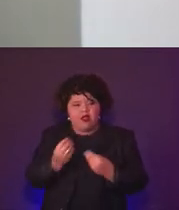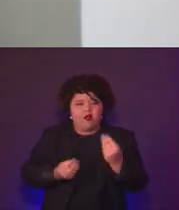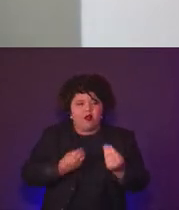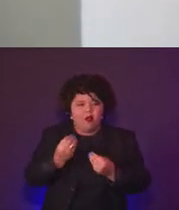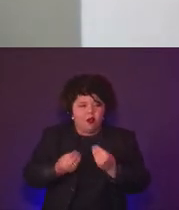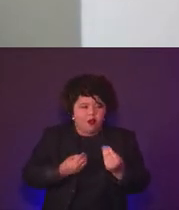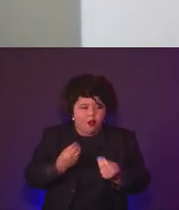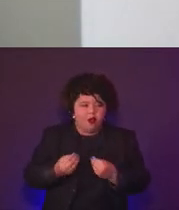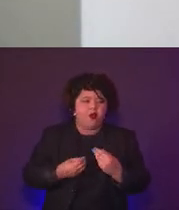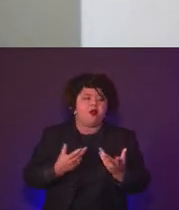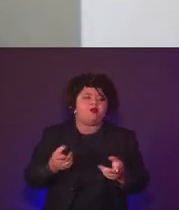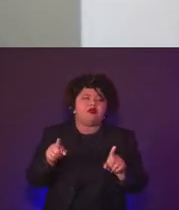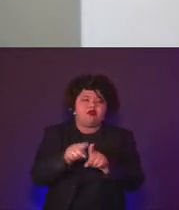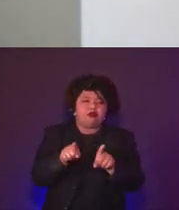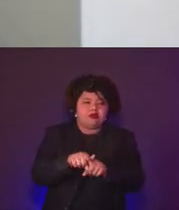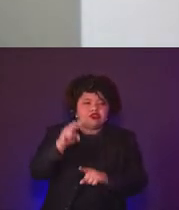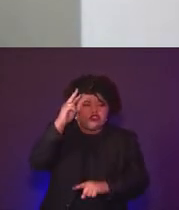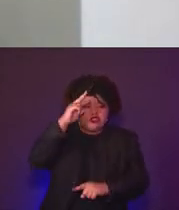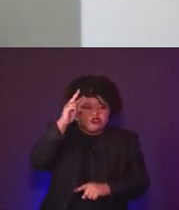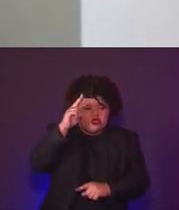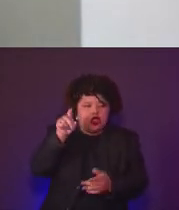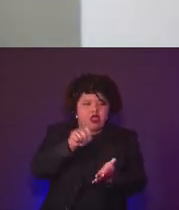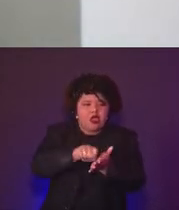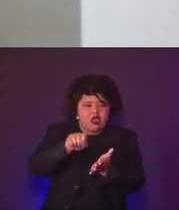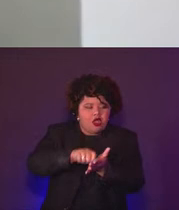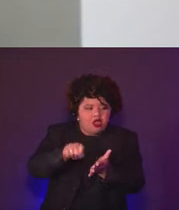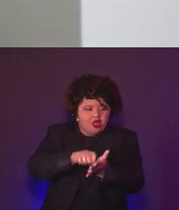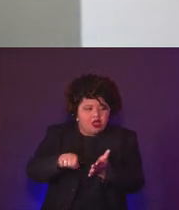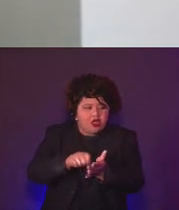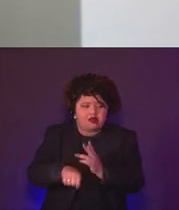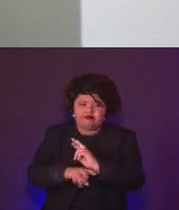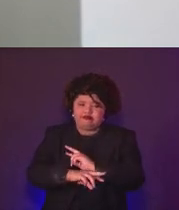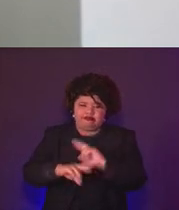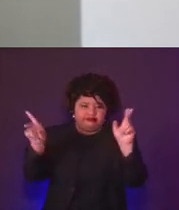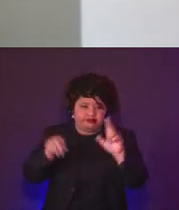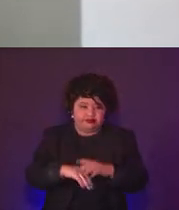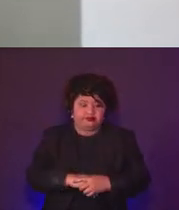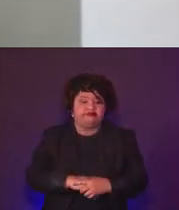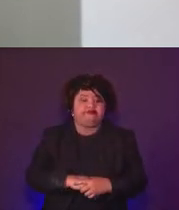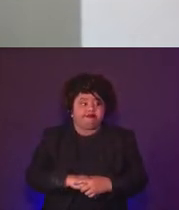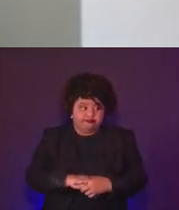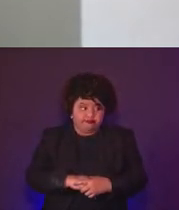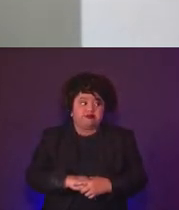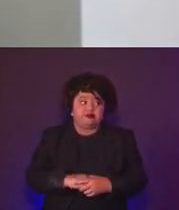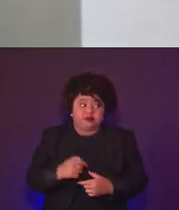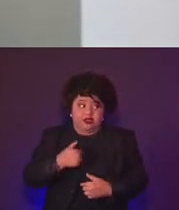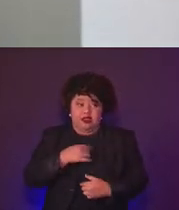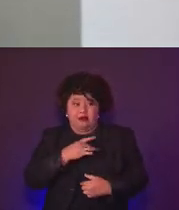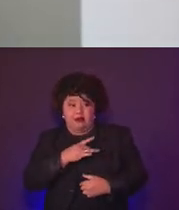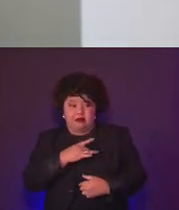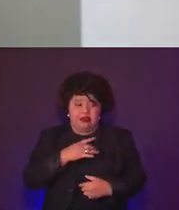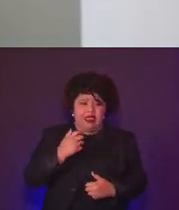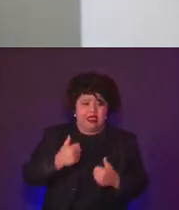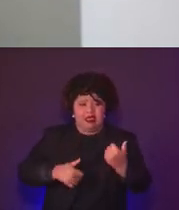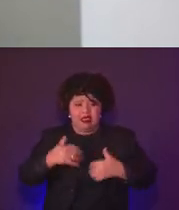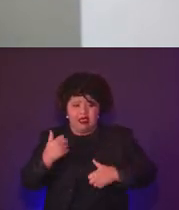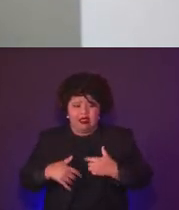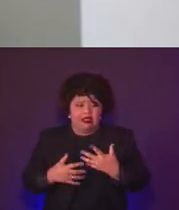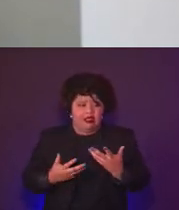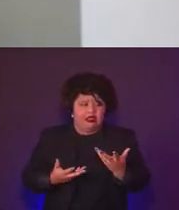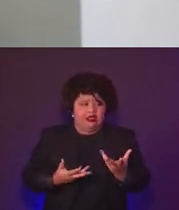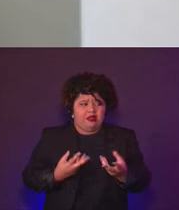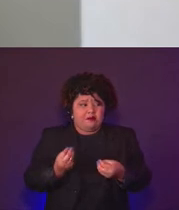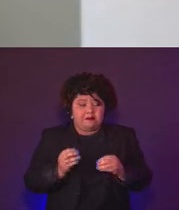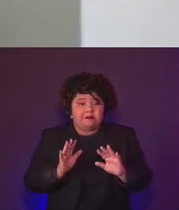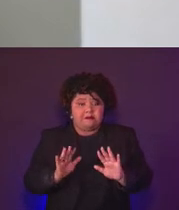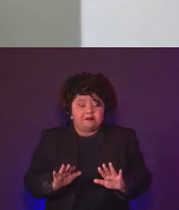tells stories that can actually make a difference. I was a little afraid of him because he seemed very stern at first. But what